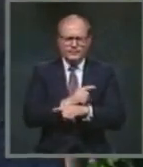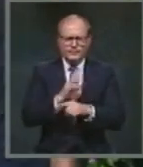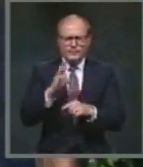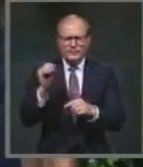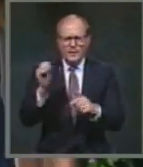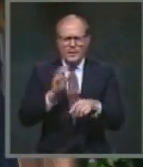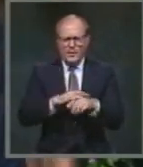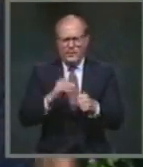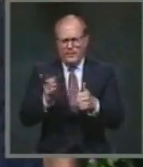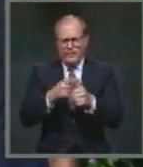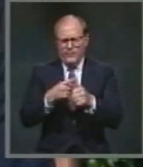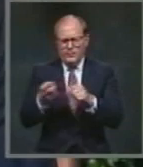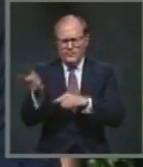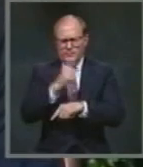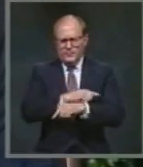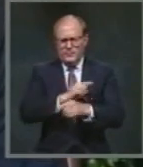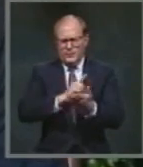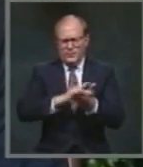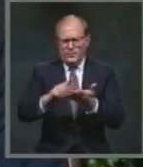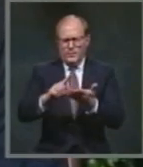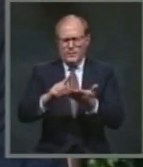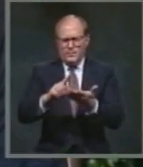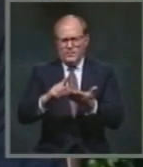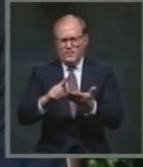And upon the first day of the week,